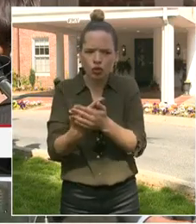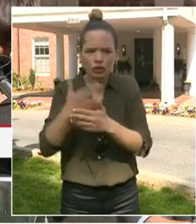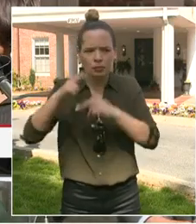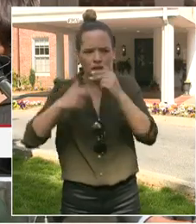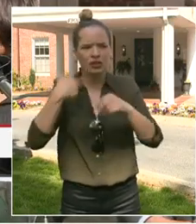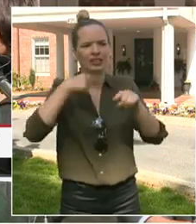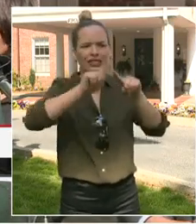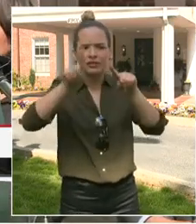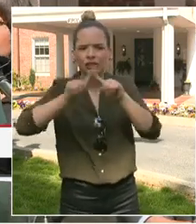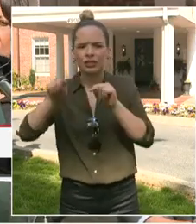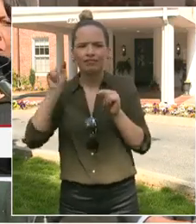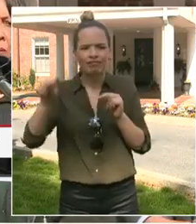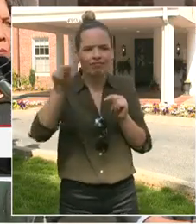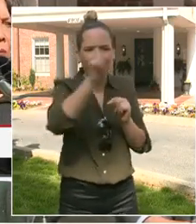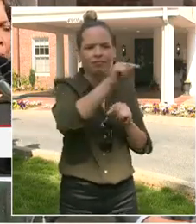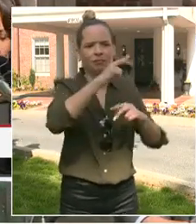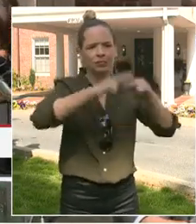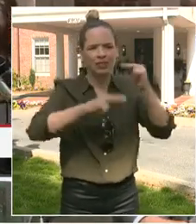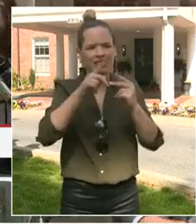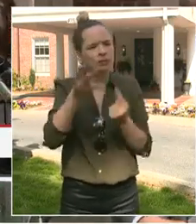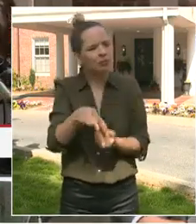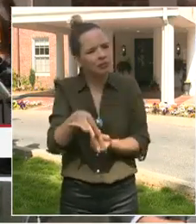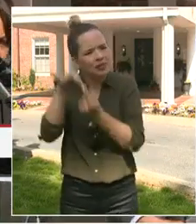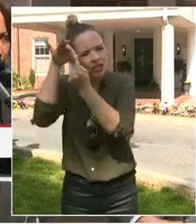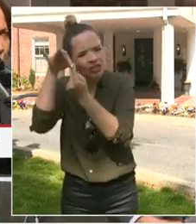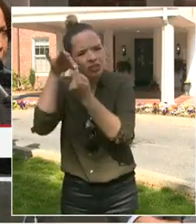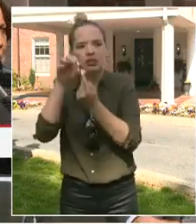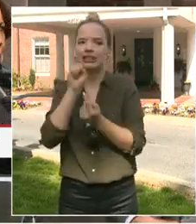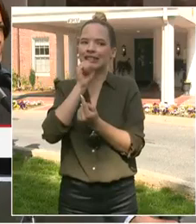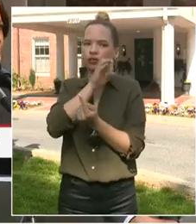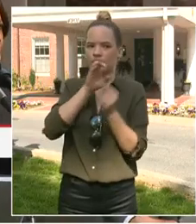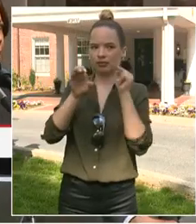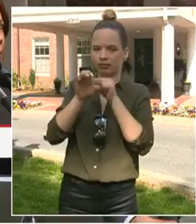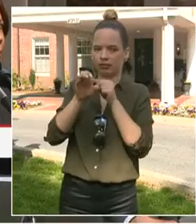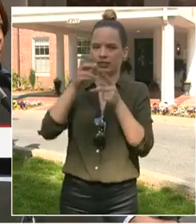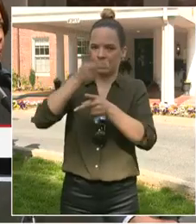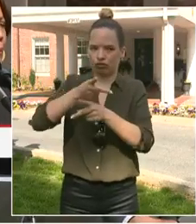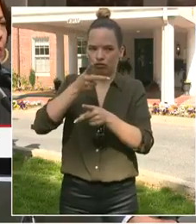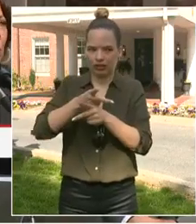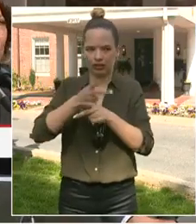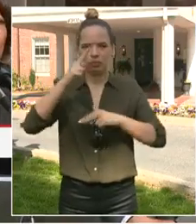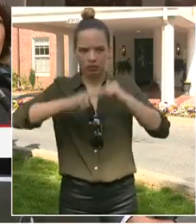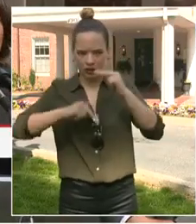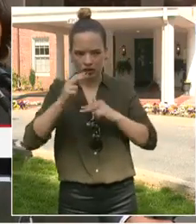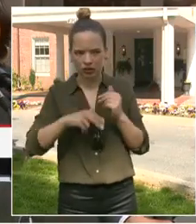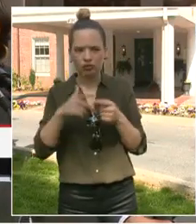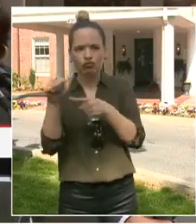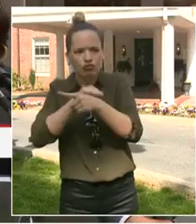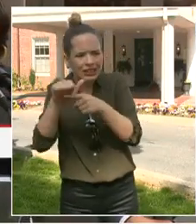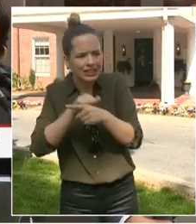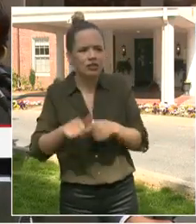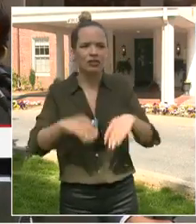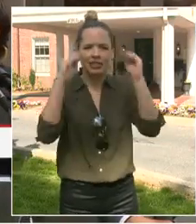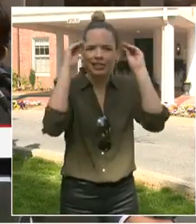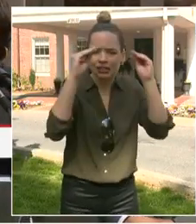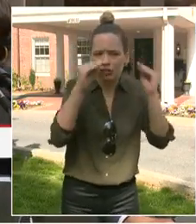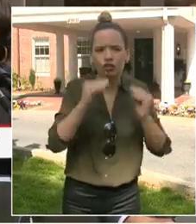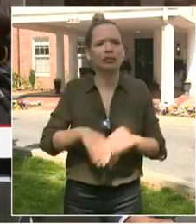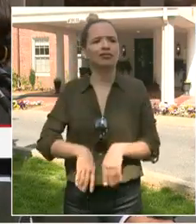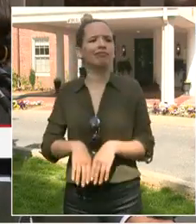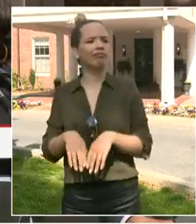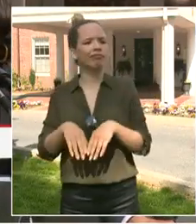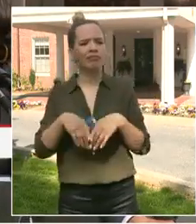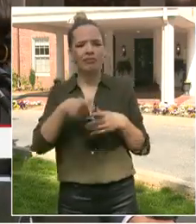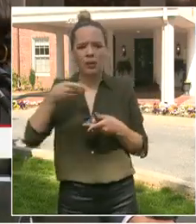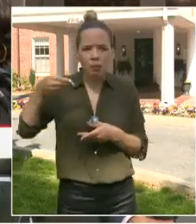care facilities. We need to recruit them, train them, support them, pay them well, and make sure that they